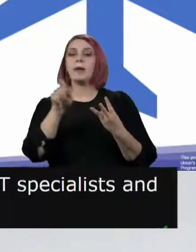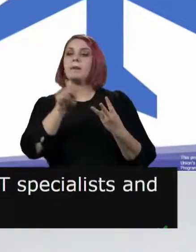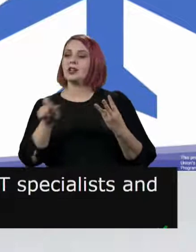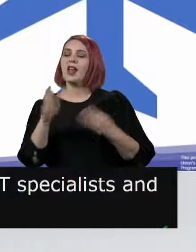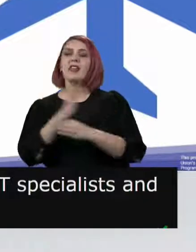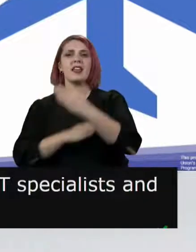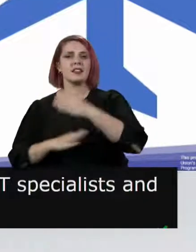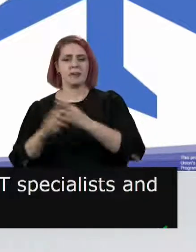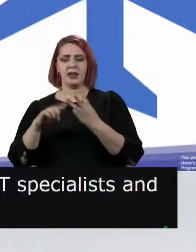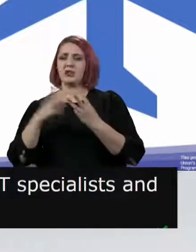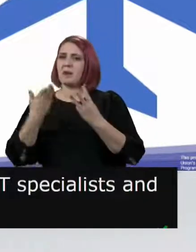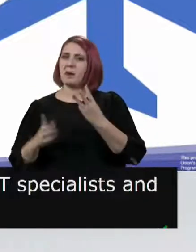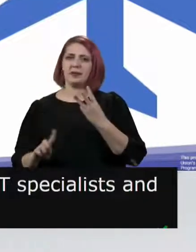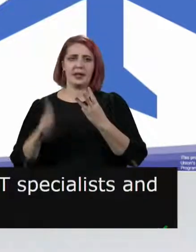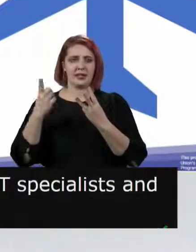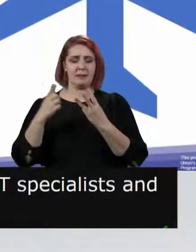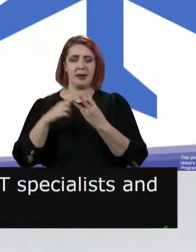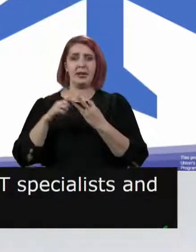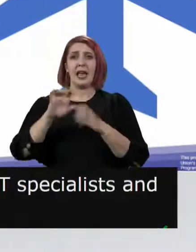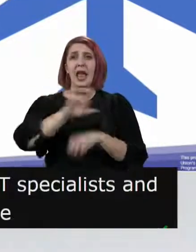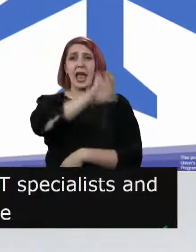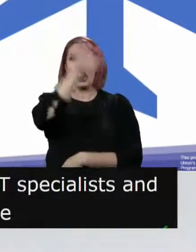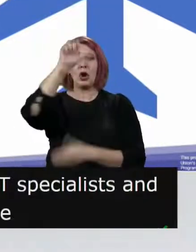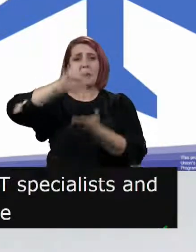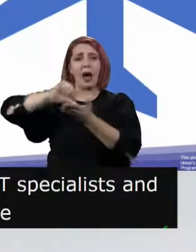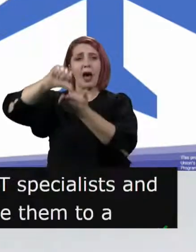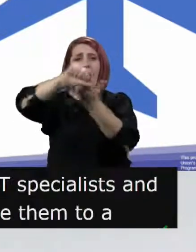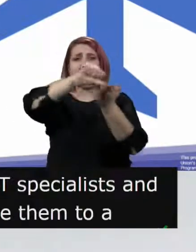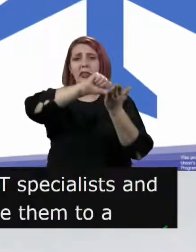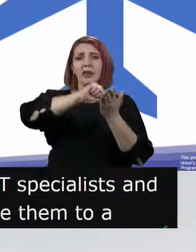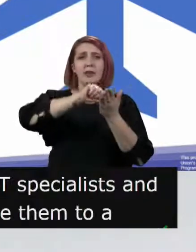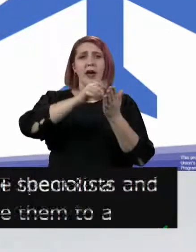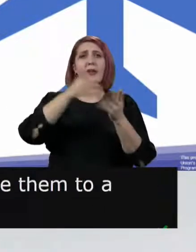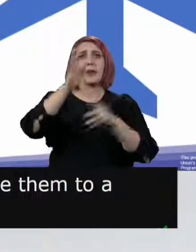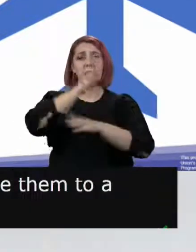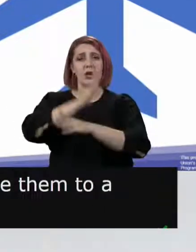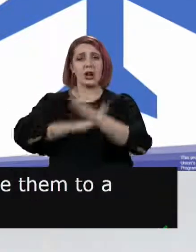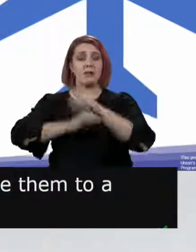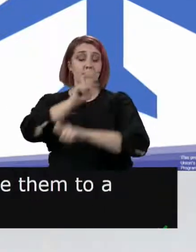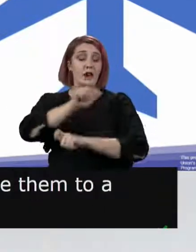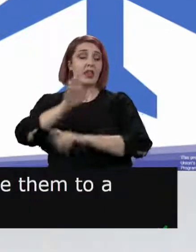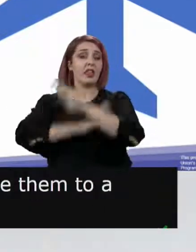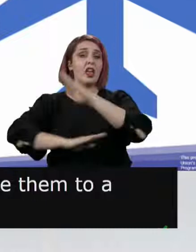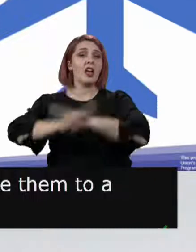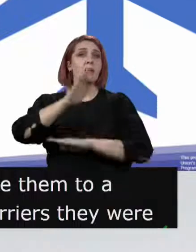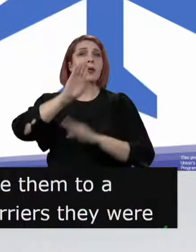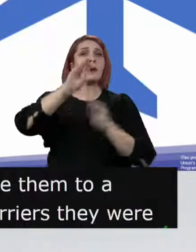across Europe to consider the barriers that they were aware of, their personal experience of